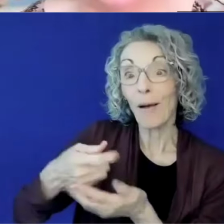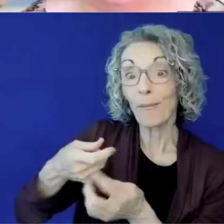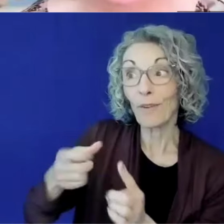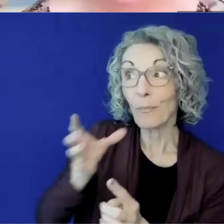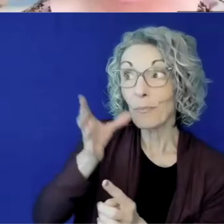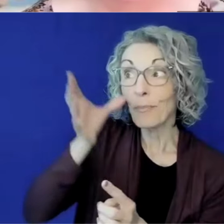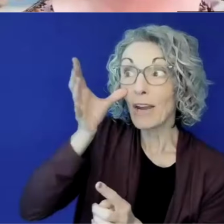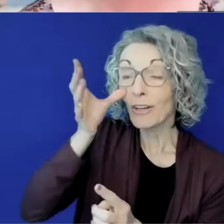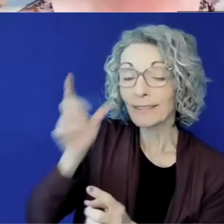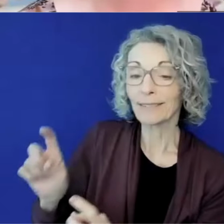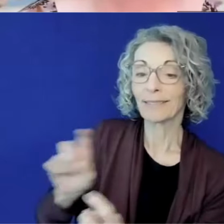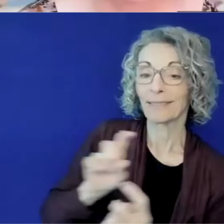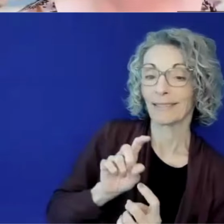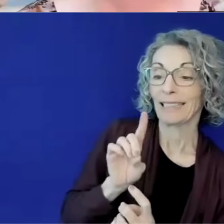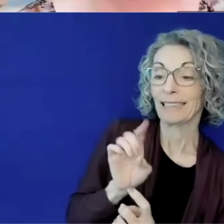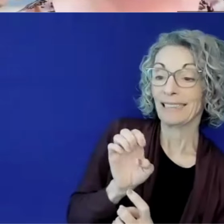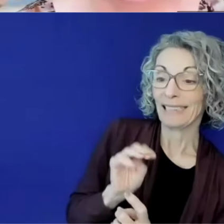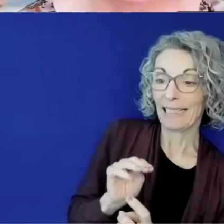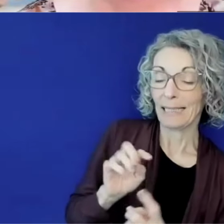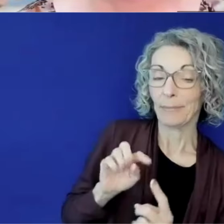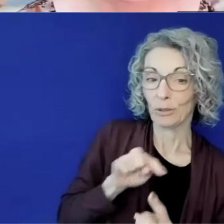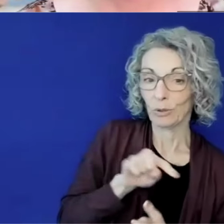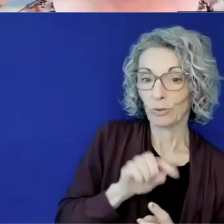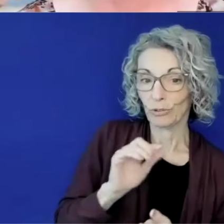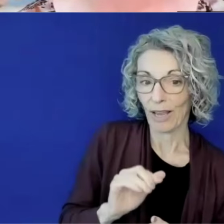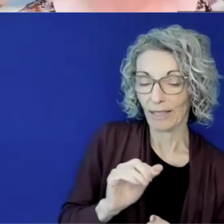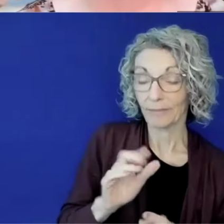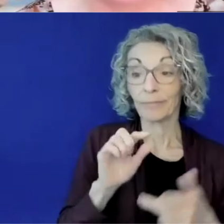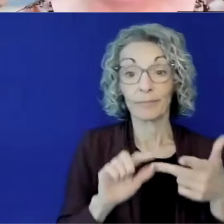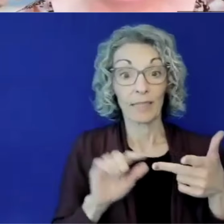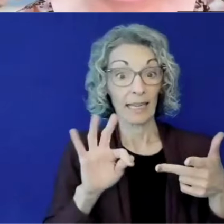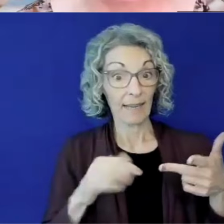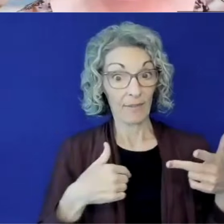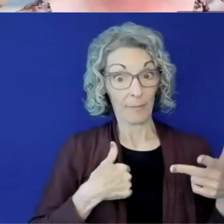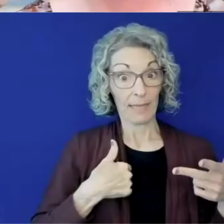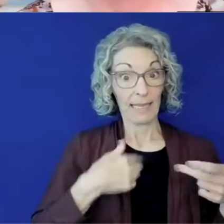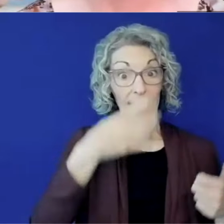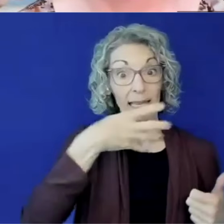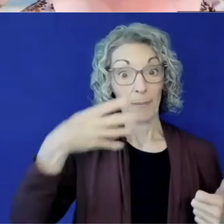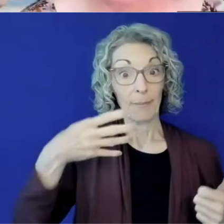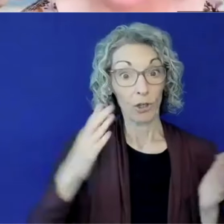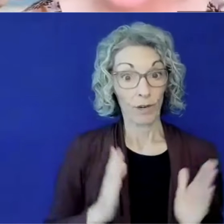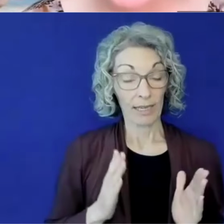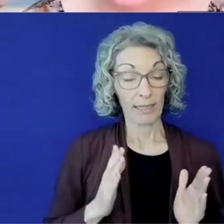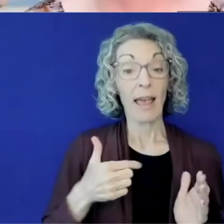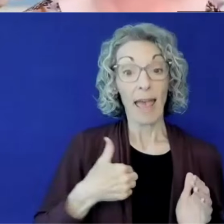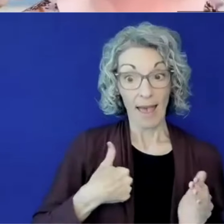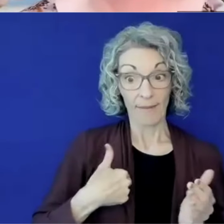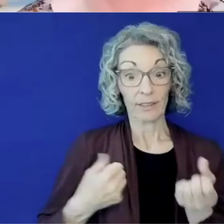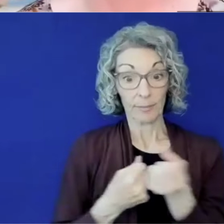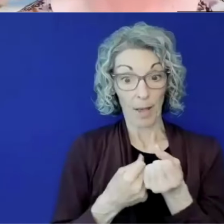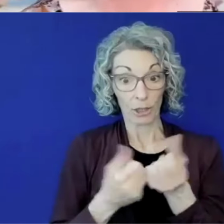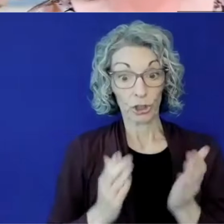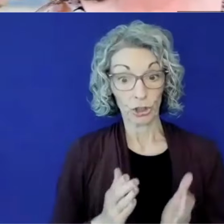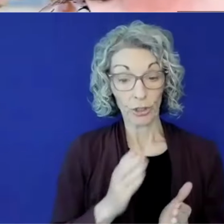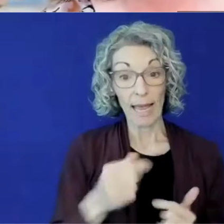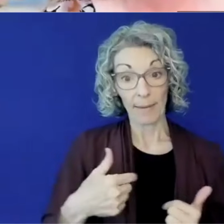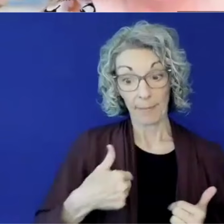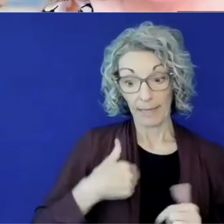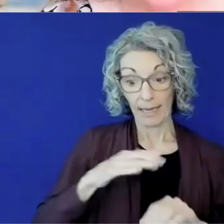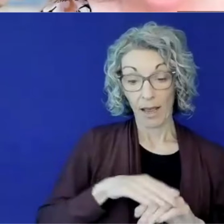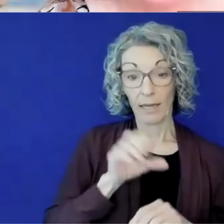the child. And if I'm an immigrant and I have a sponsor and I'm on SSI, they're going to